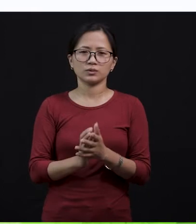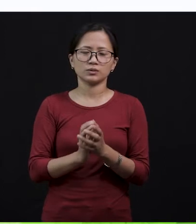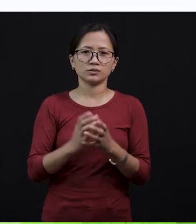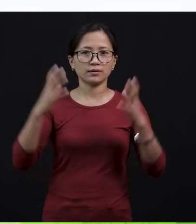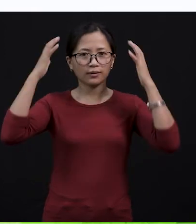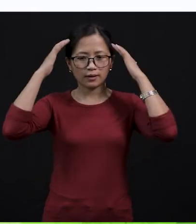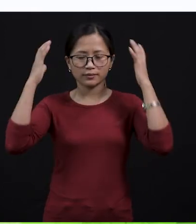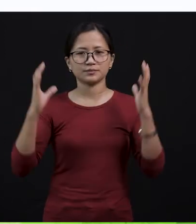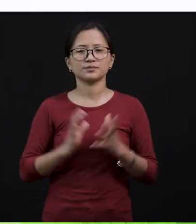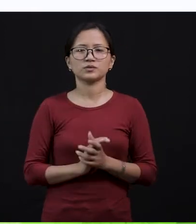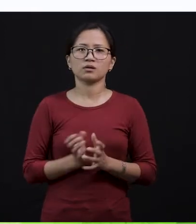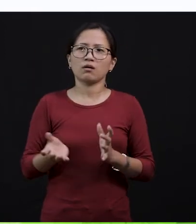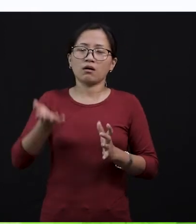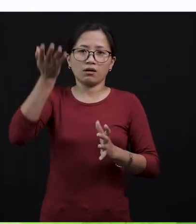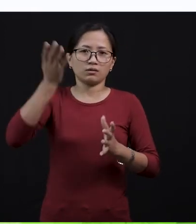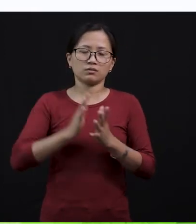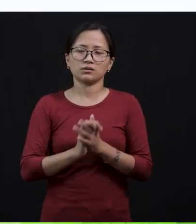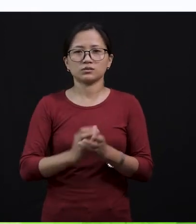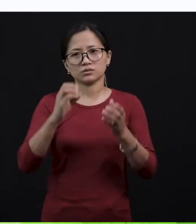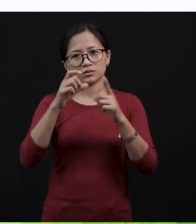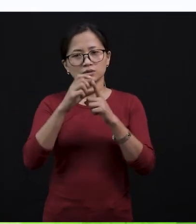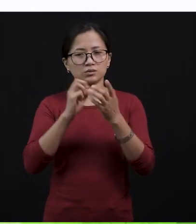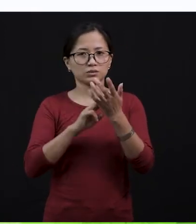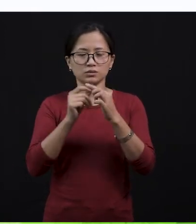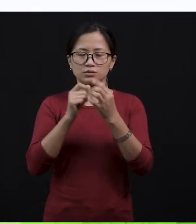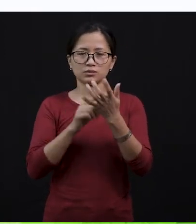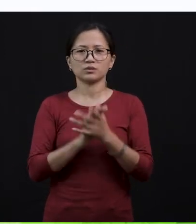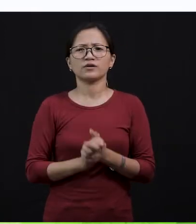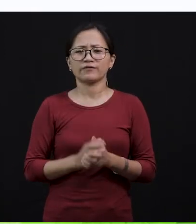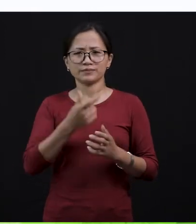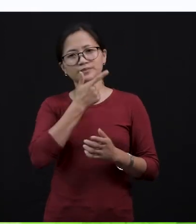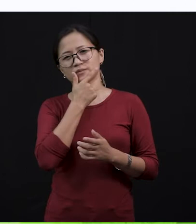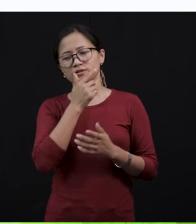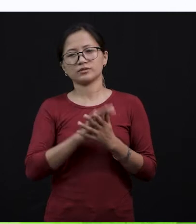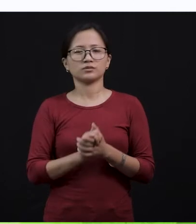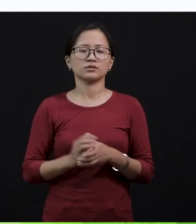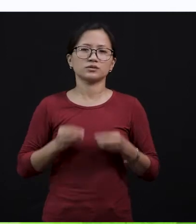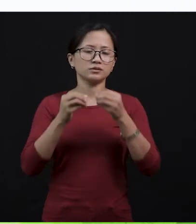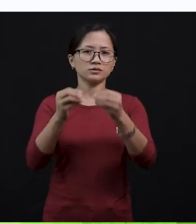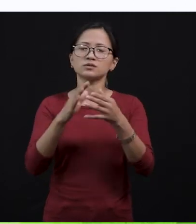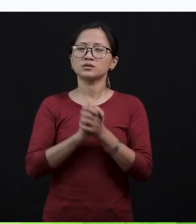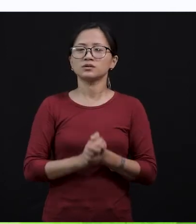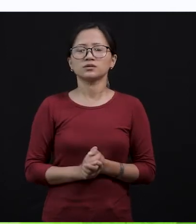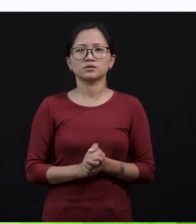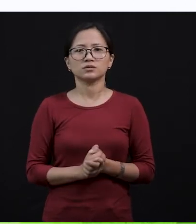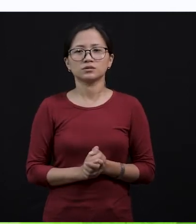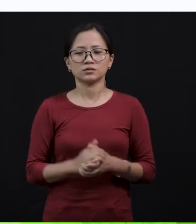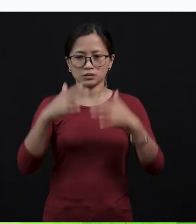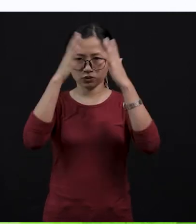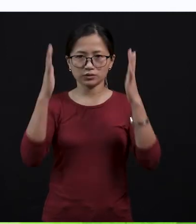hat is highly domed. Now, this is a very funny description of a cat. He is given